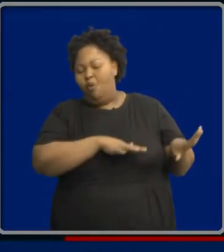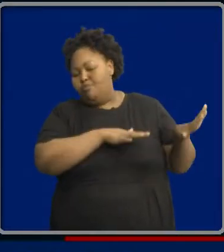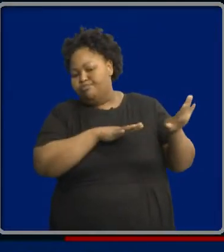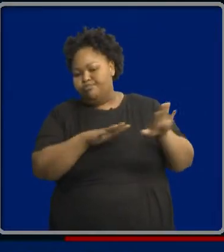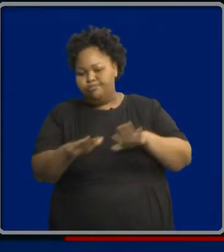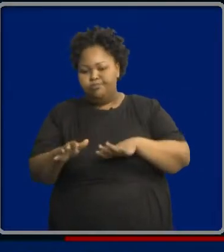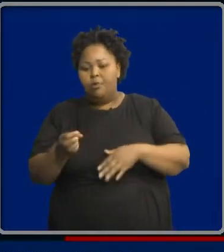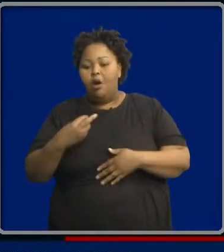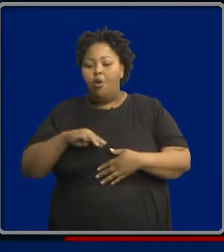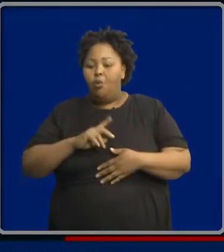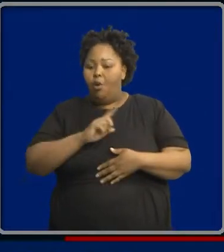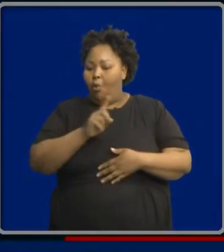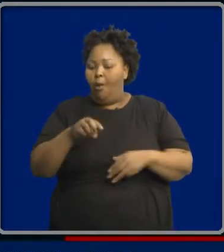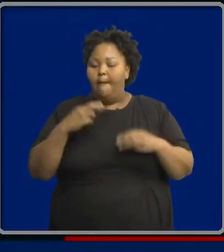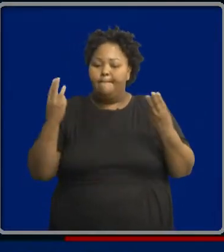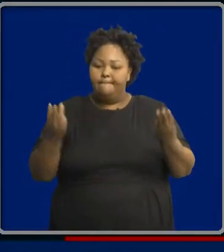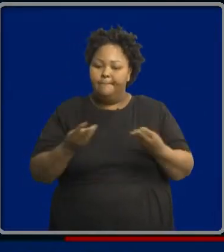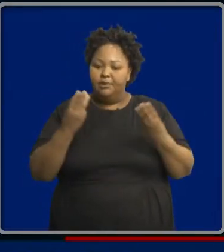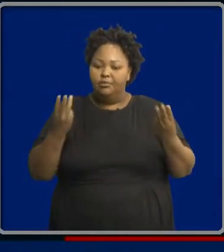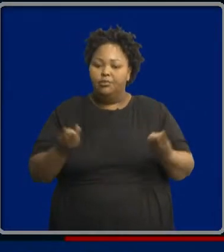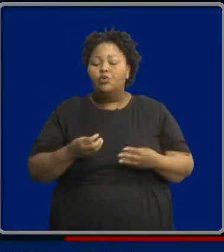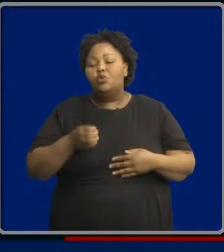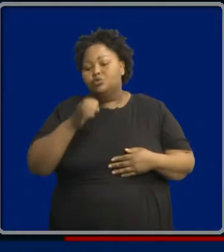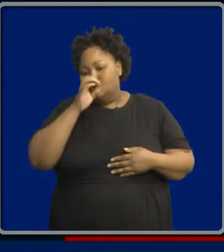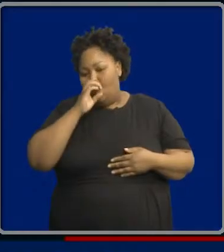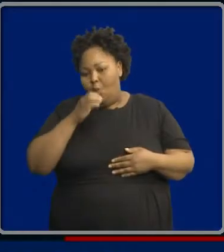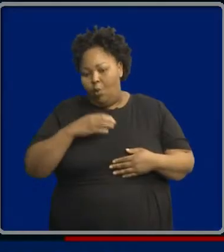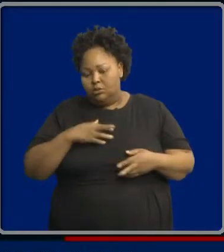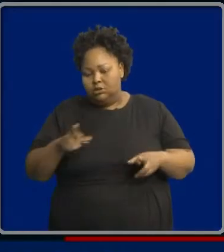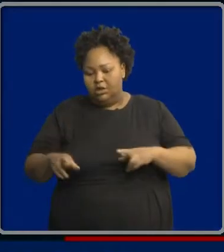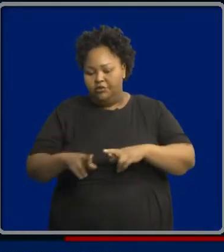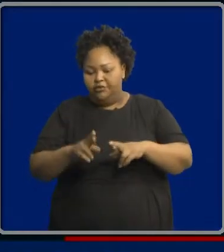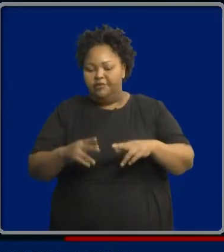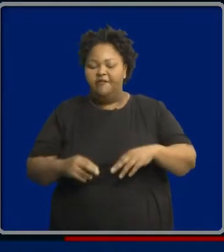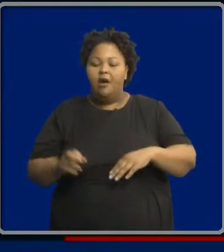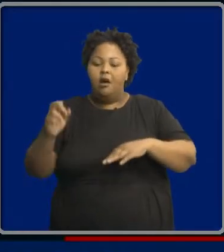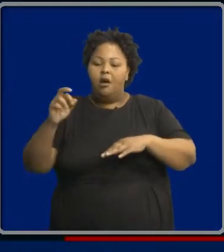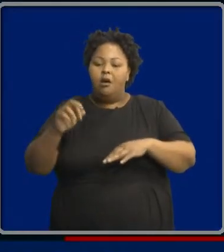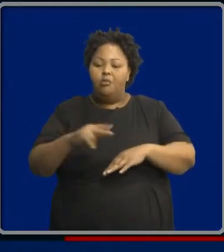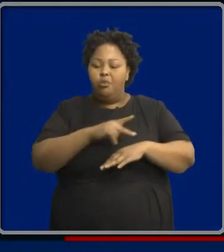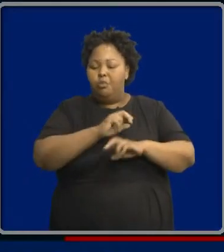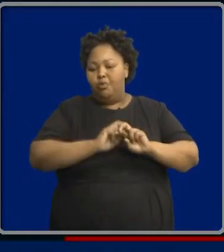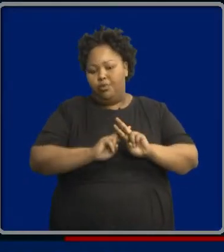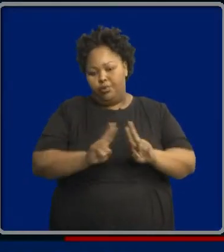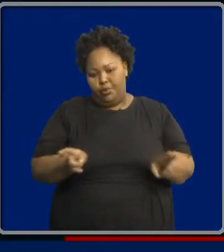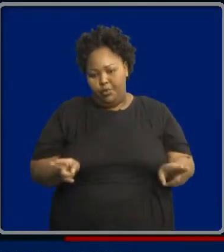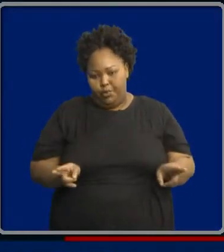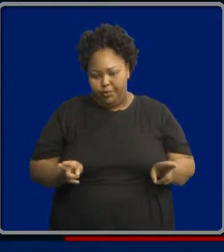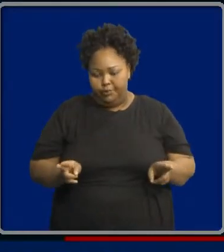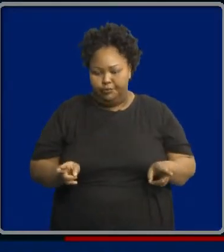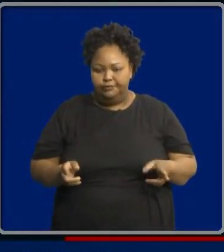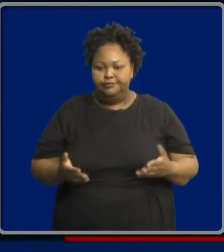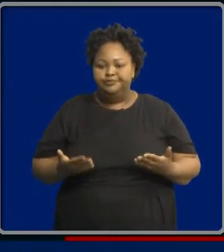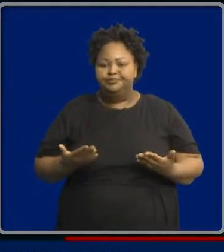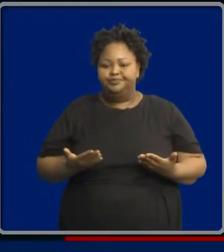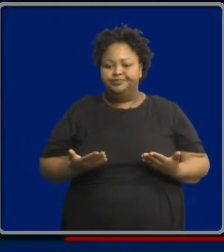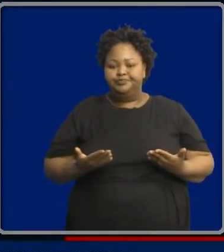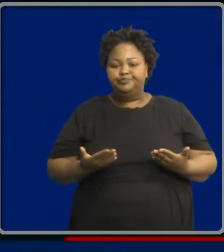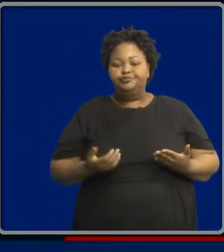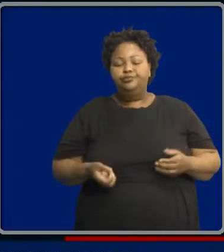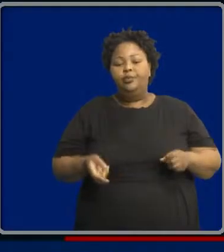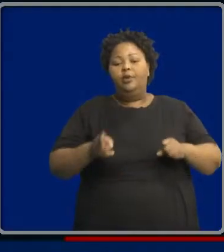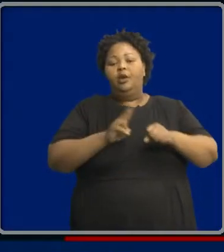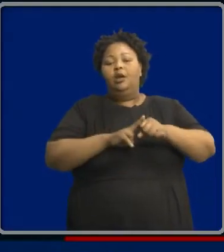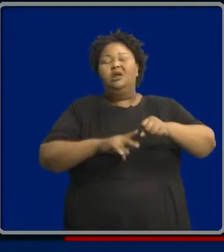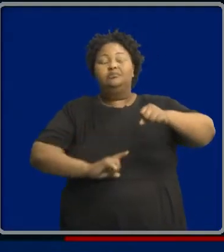The Tuingudla Council members advise communities in low-lying areas to take precautionary measures, avoid crossing flooded